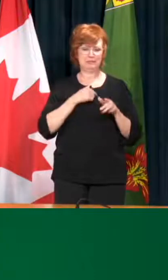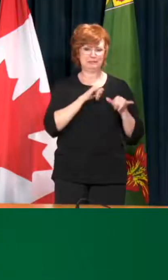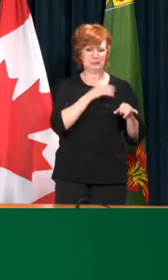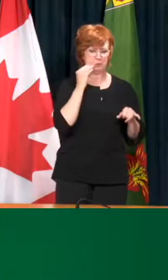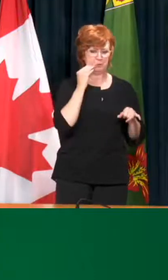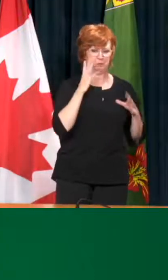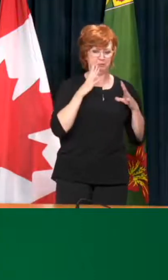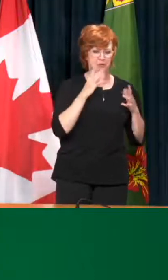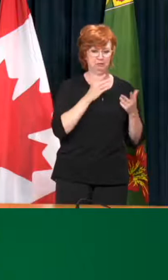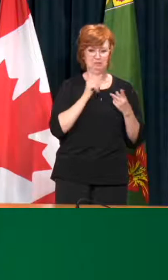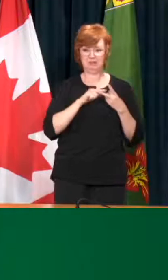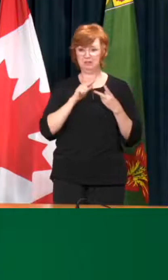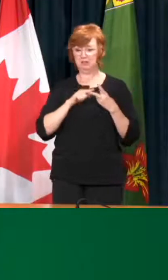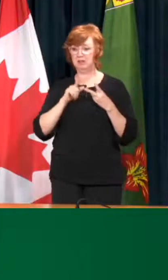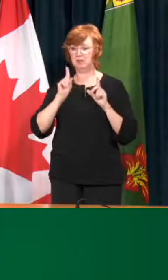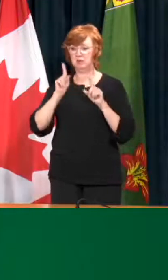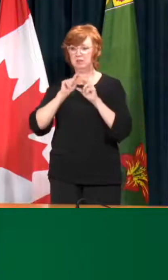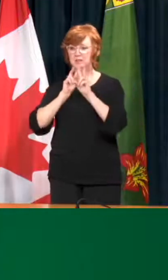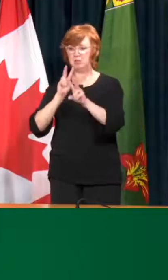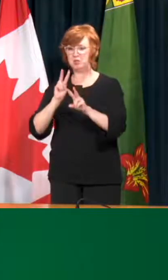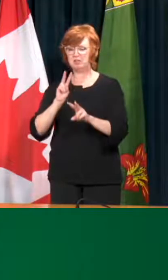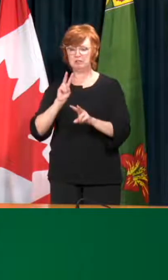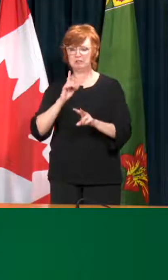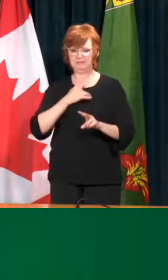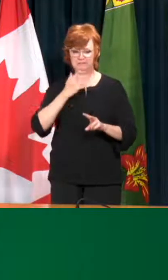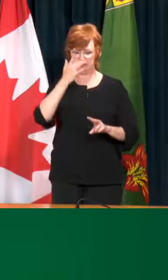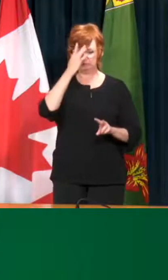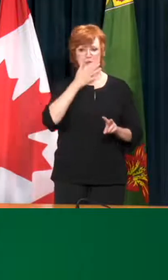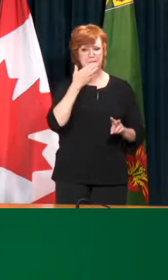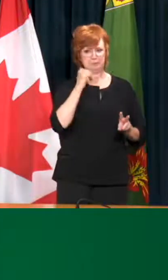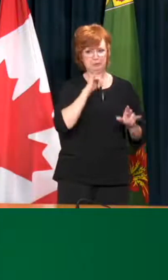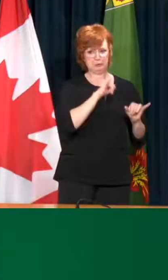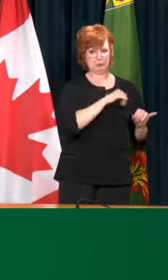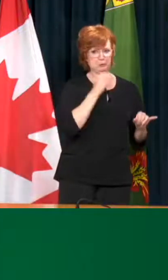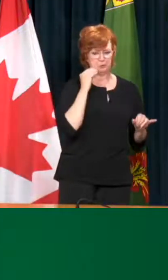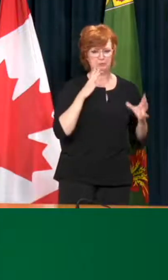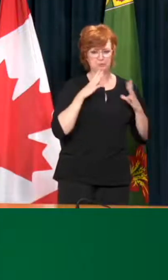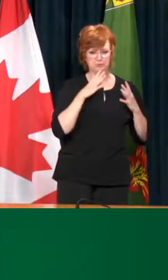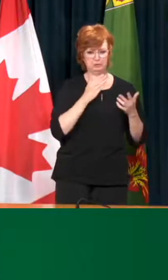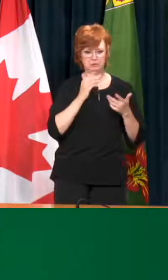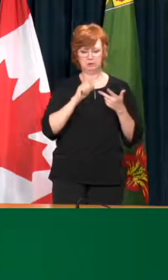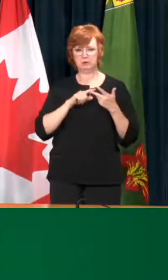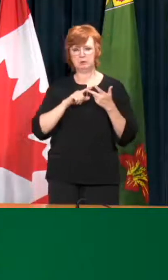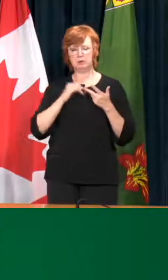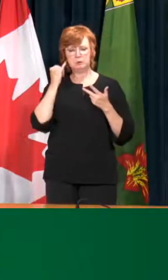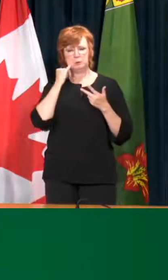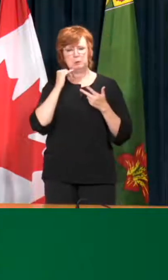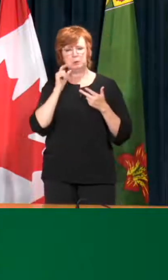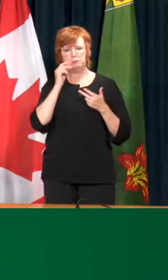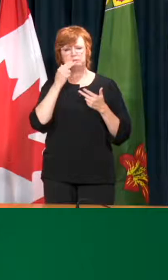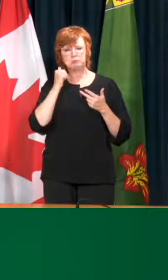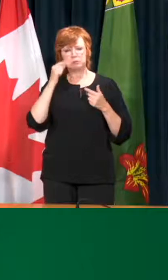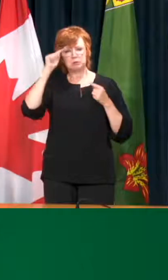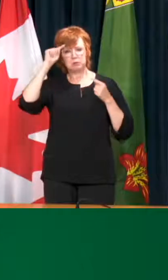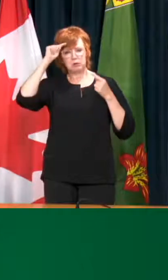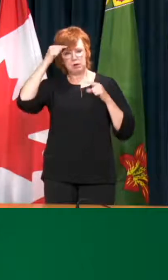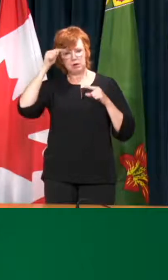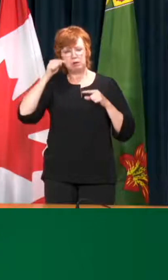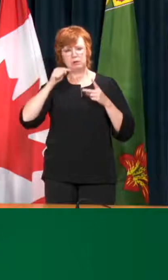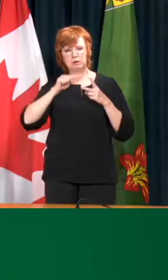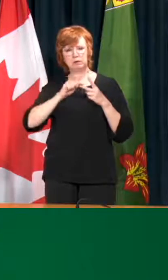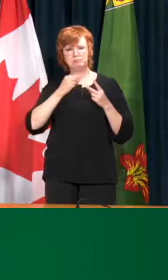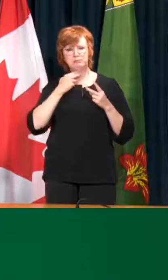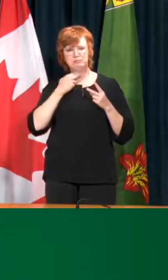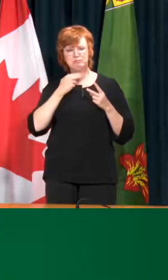then if you have any of those symptoms, it could even be a headache or a cough or a mild